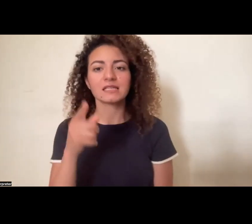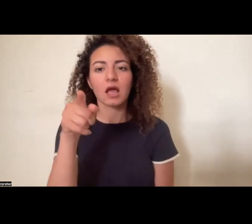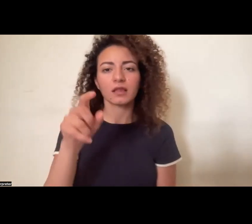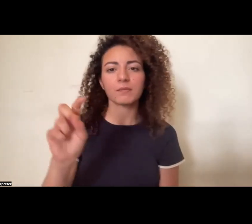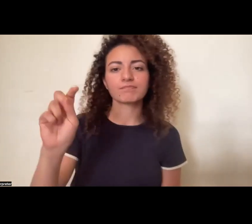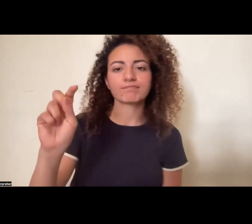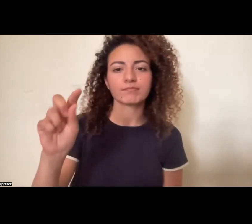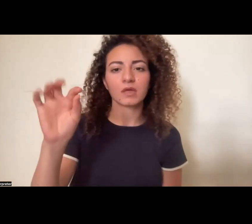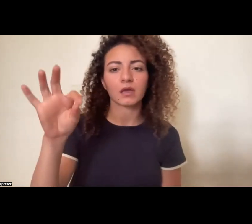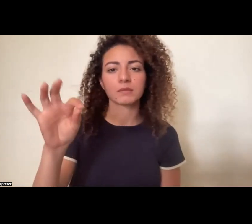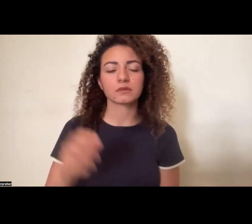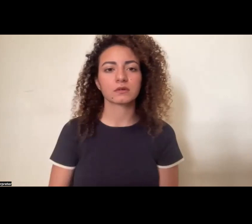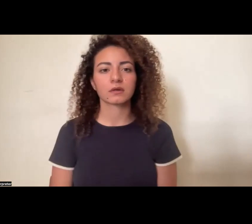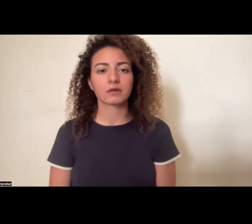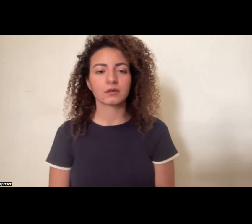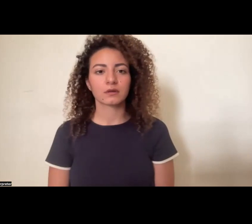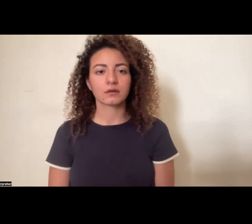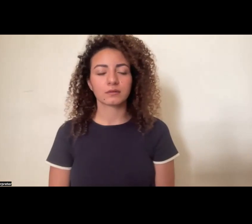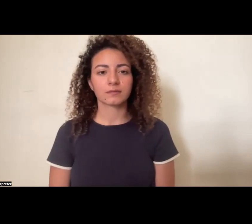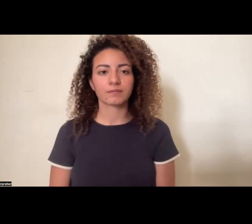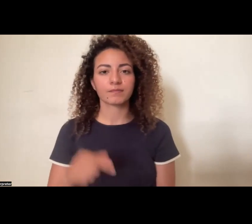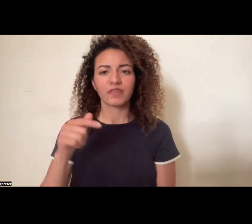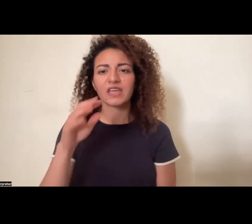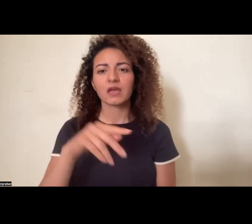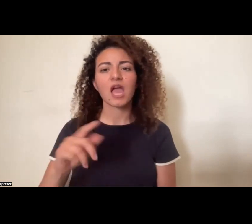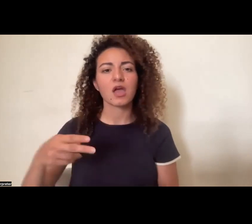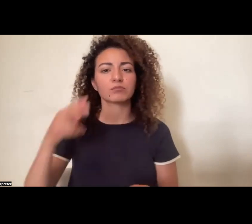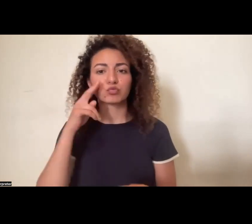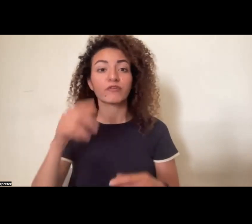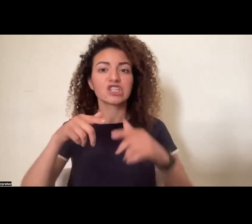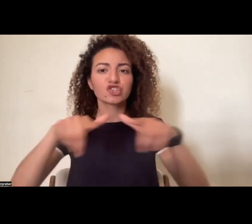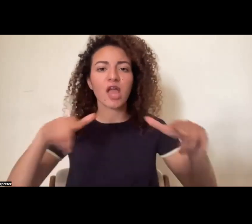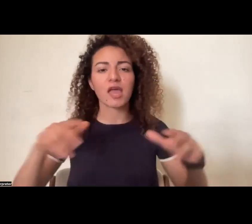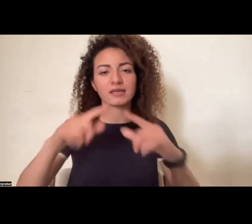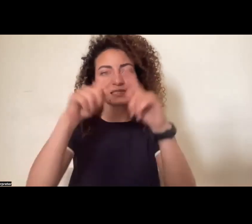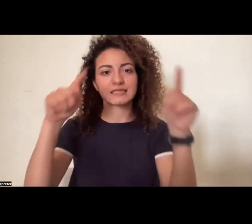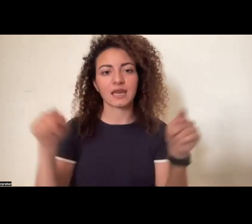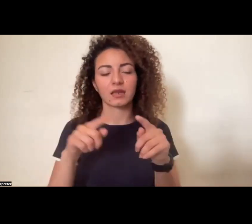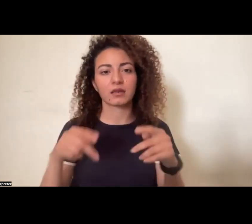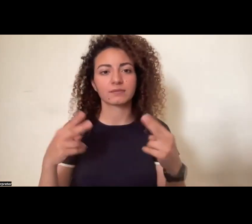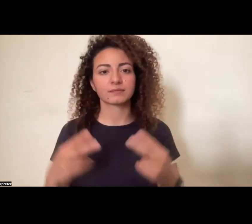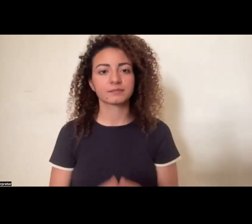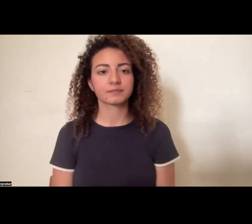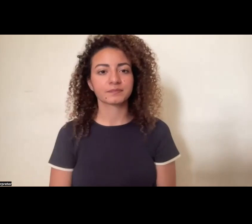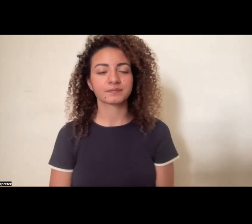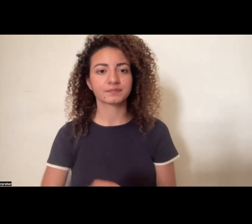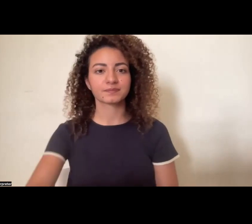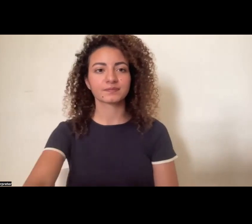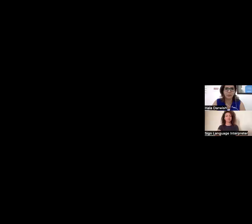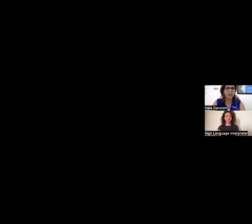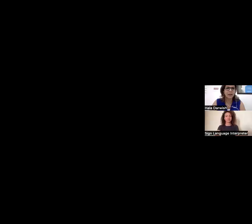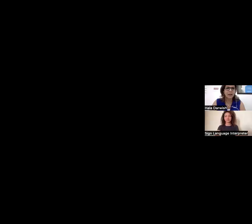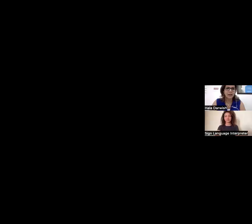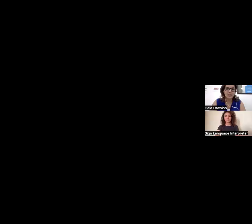to one of the menus and you say share screen, it should Sorry, another at the same